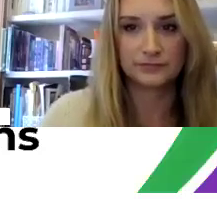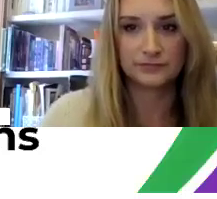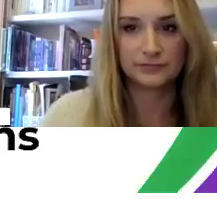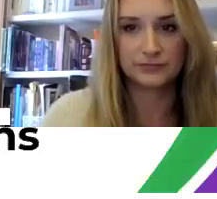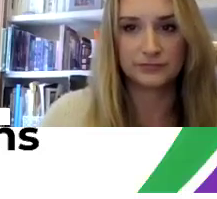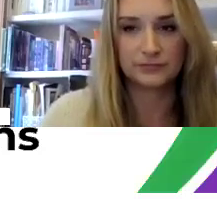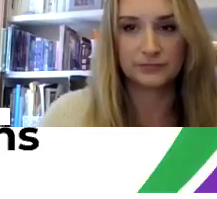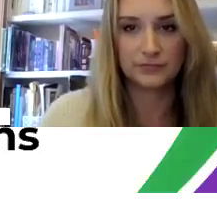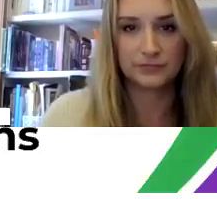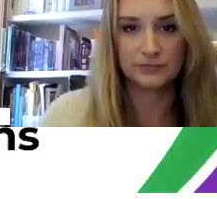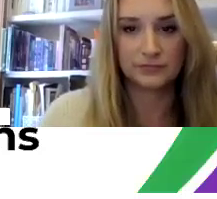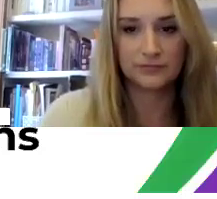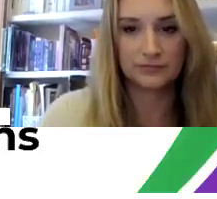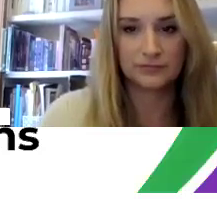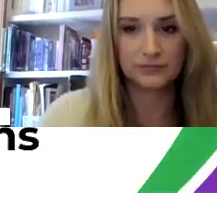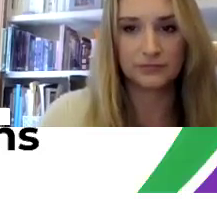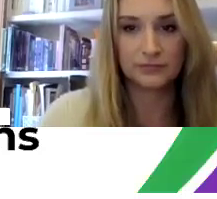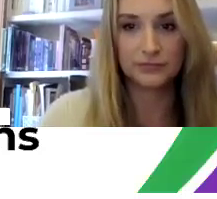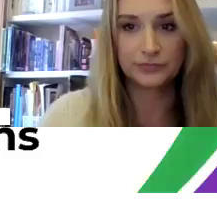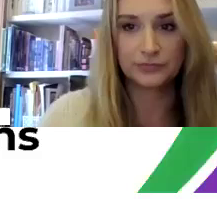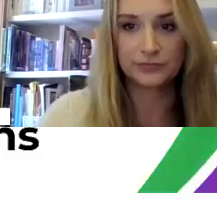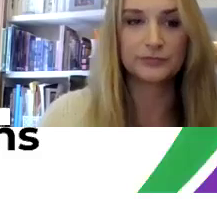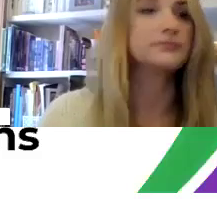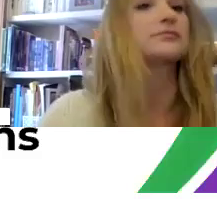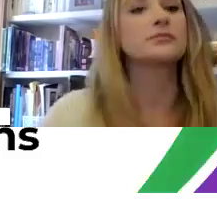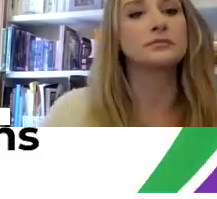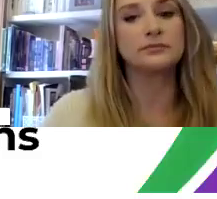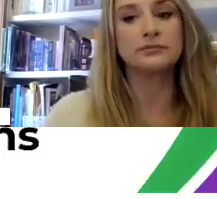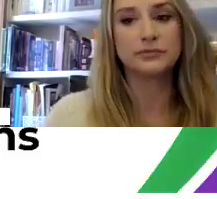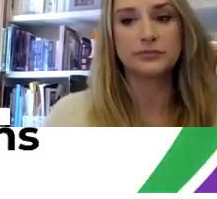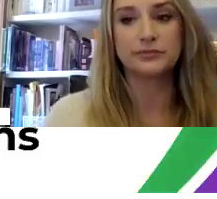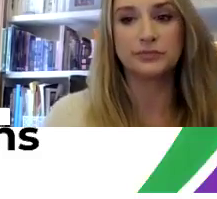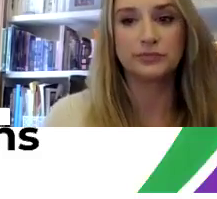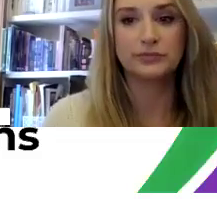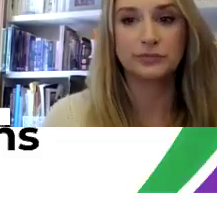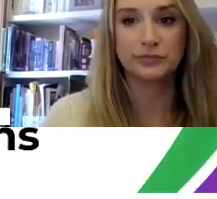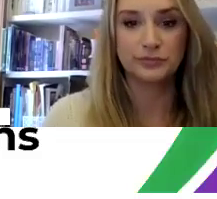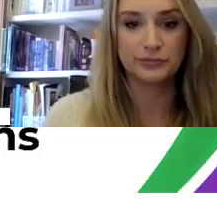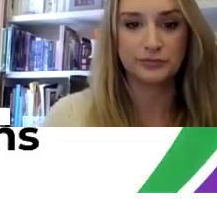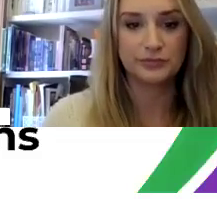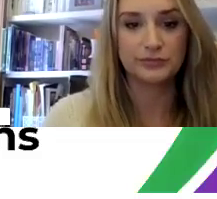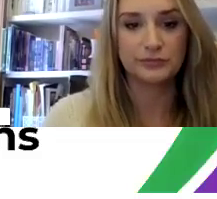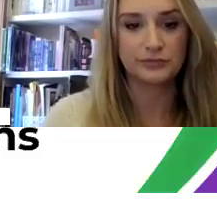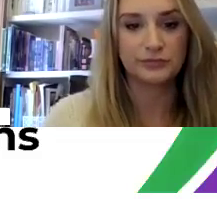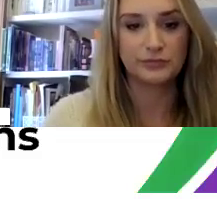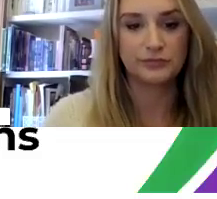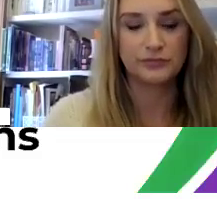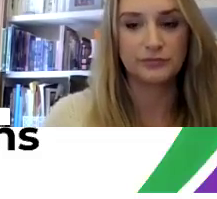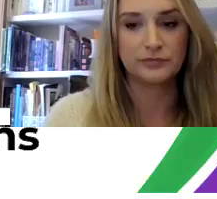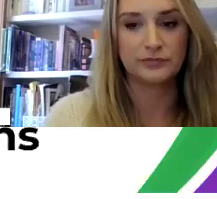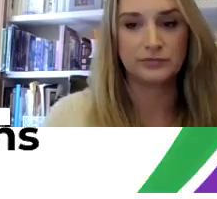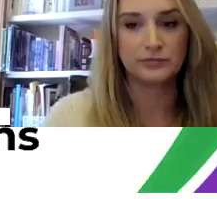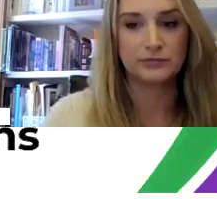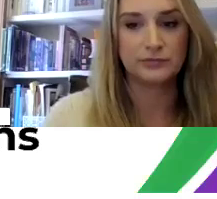conversation. So this is going to be a very exciting session. As per usual, there will be a Q&A at the end, but let's